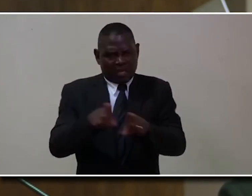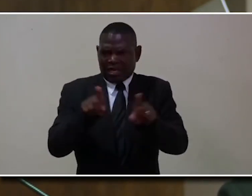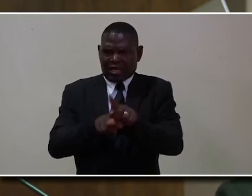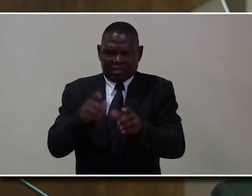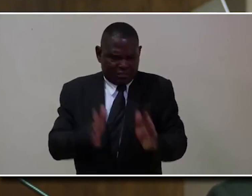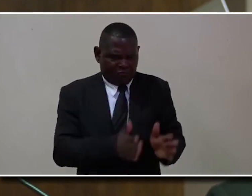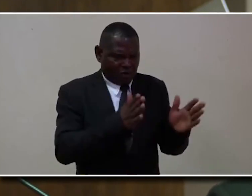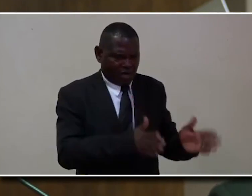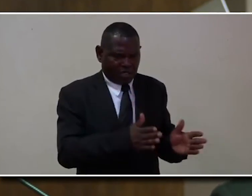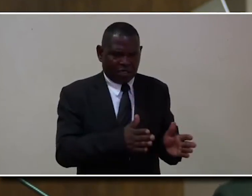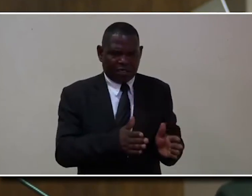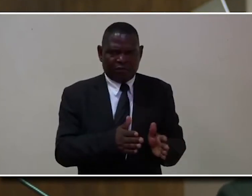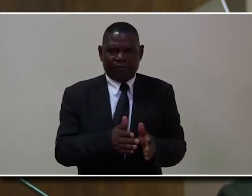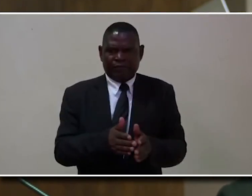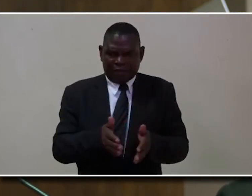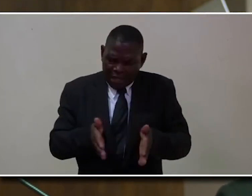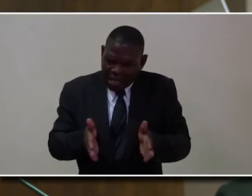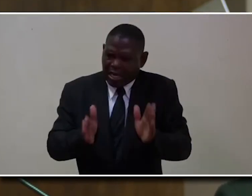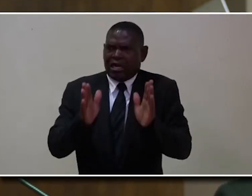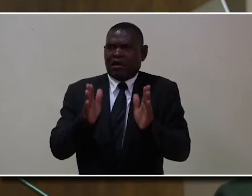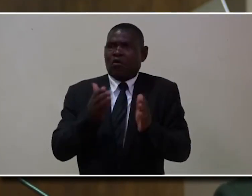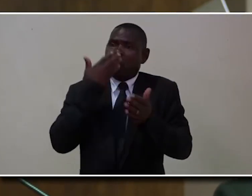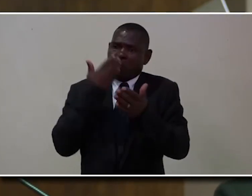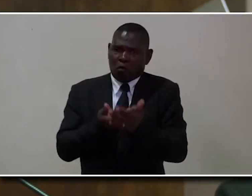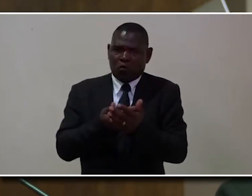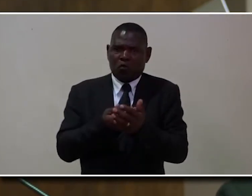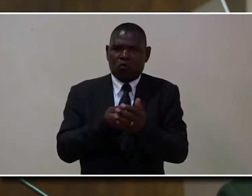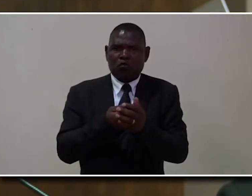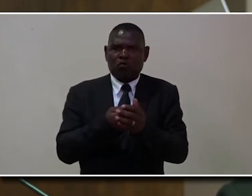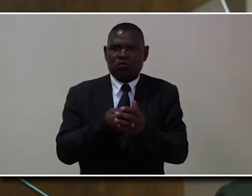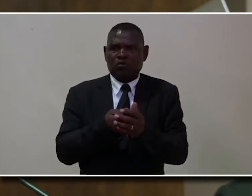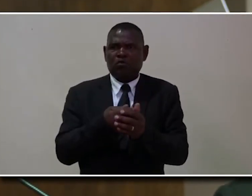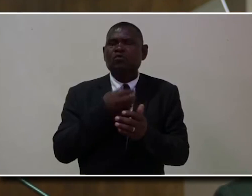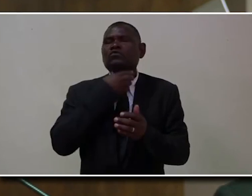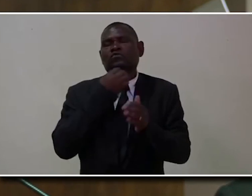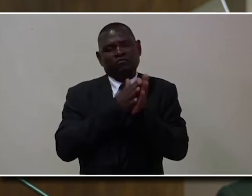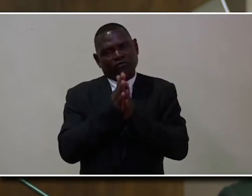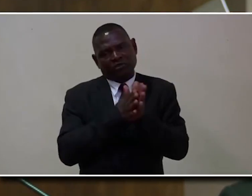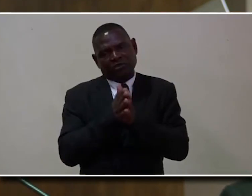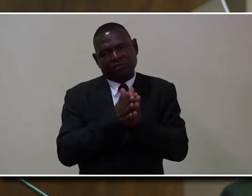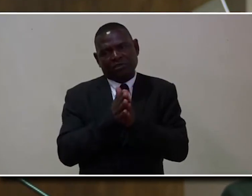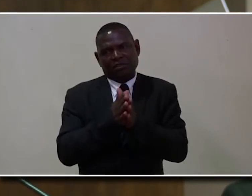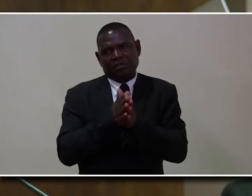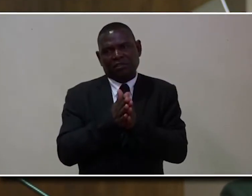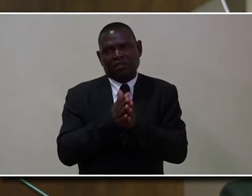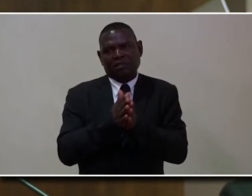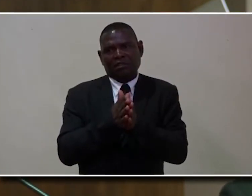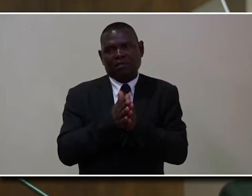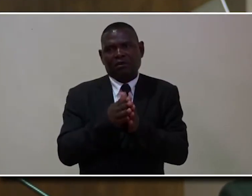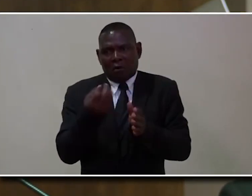scheduled. And now permit also the good wishes and prayers of the chief apostle, who is fully aware about this divine service to cover